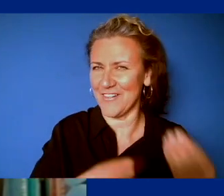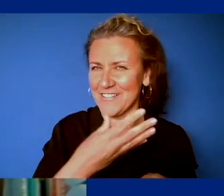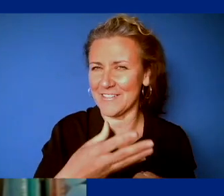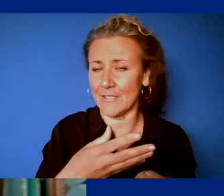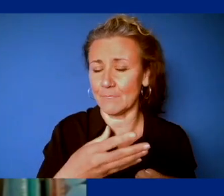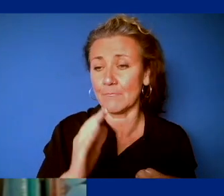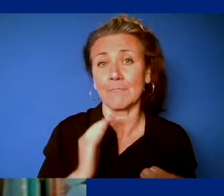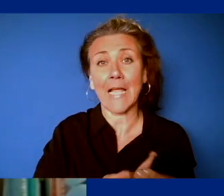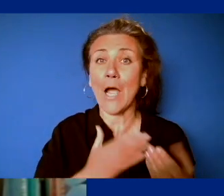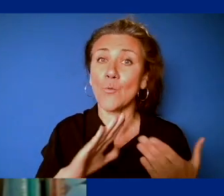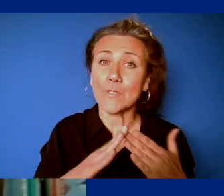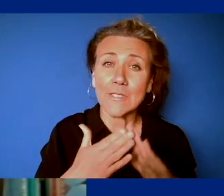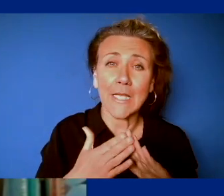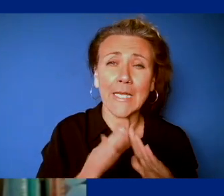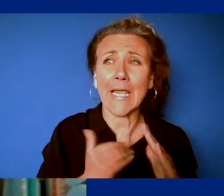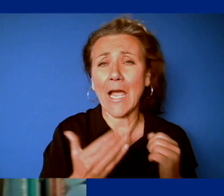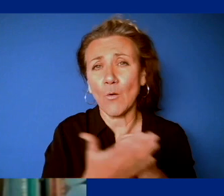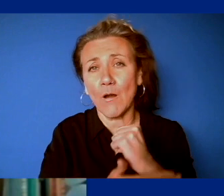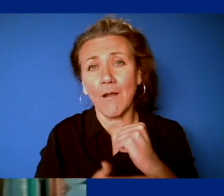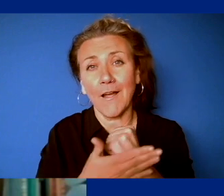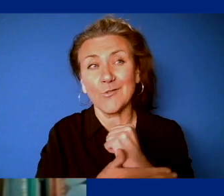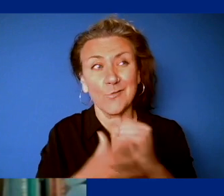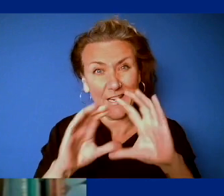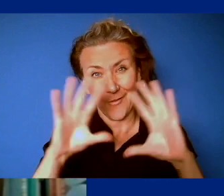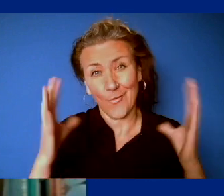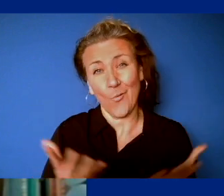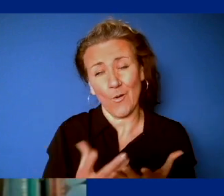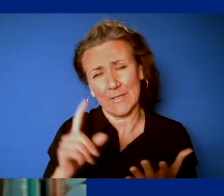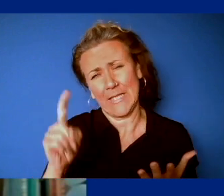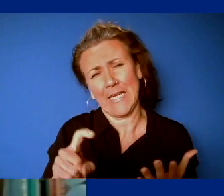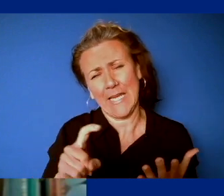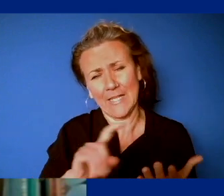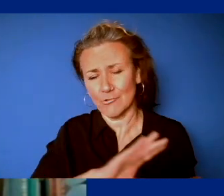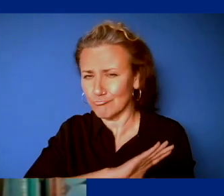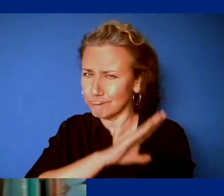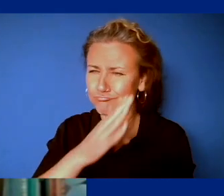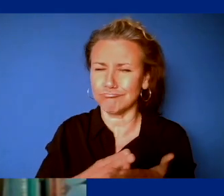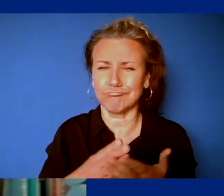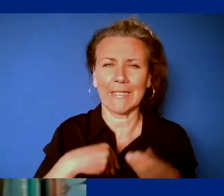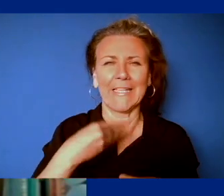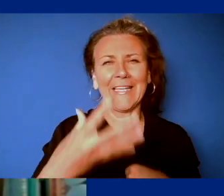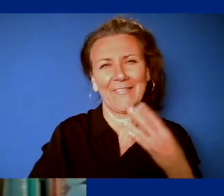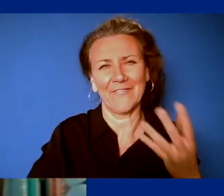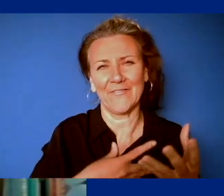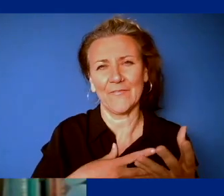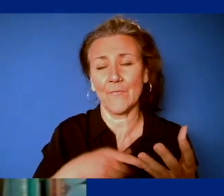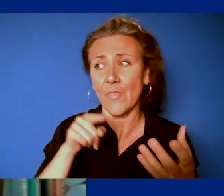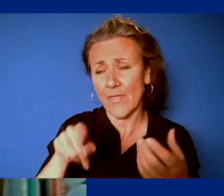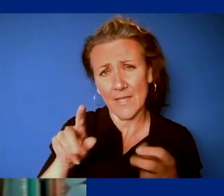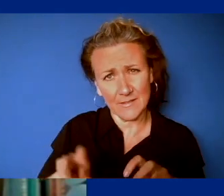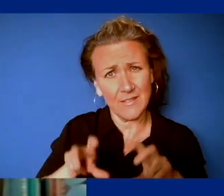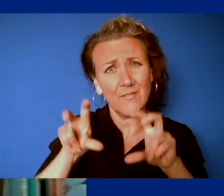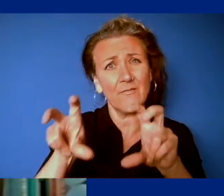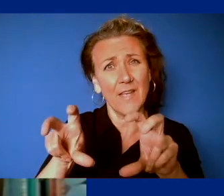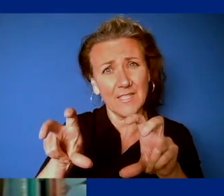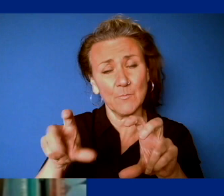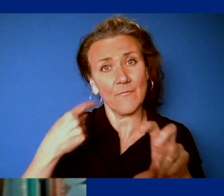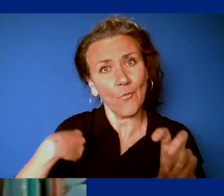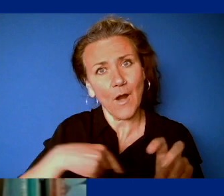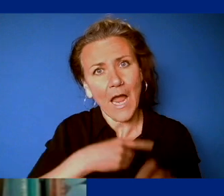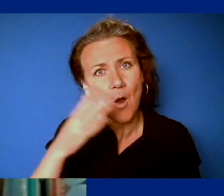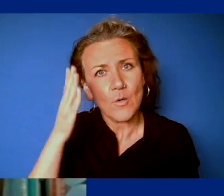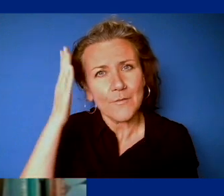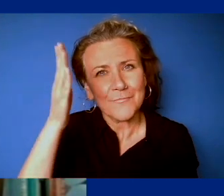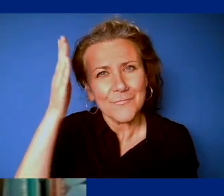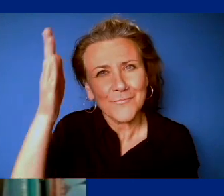our country, and the world needs radical generosity today. This is an investment. This is an investment in